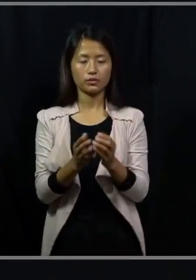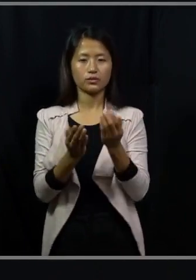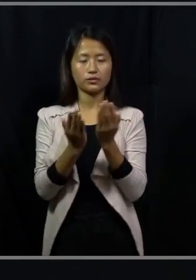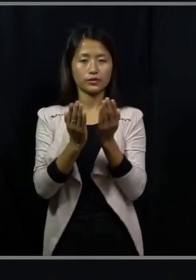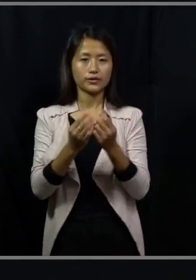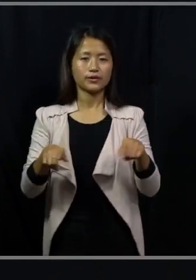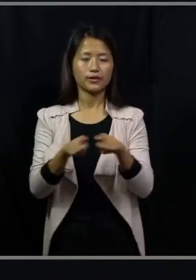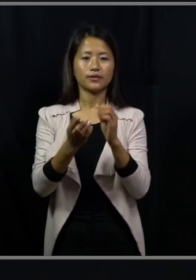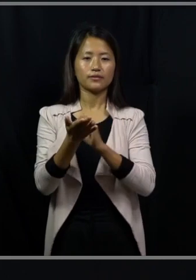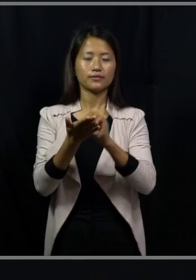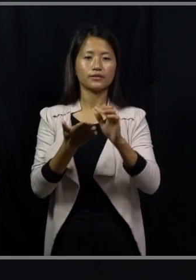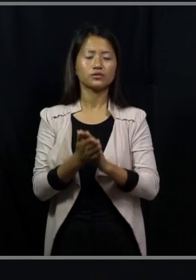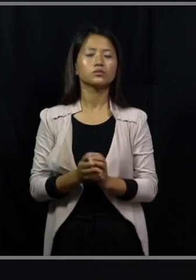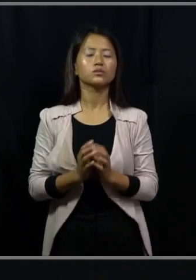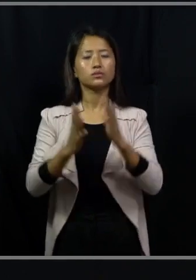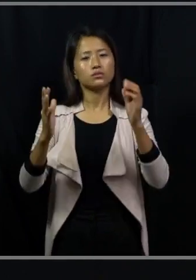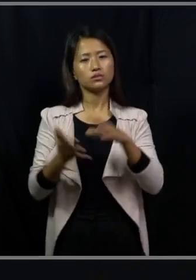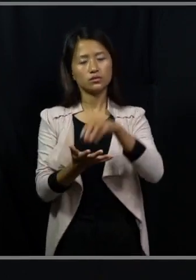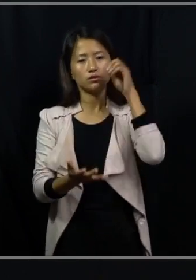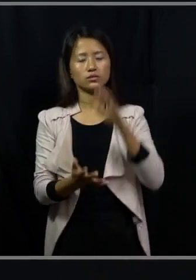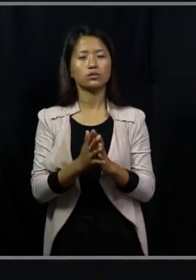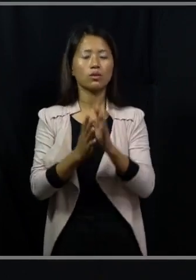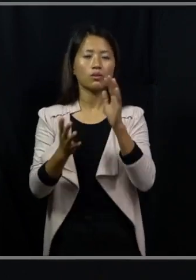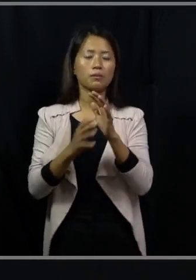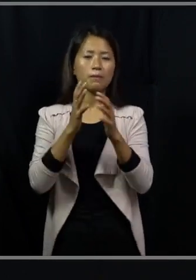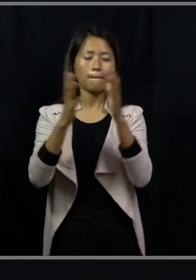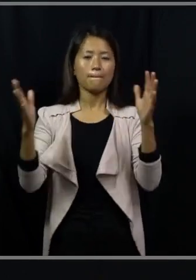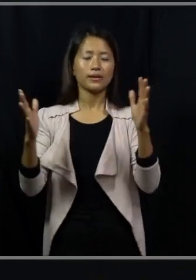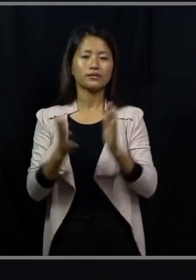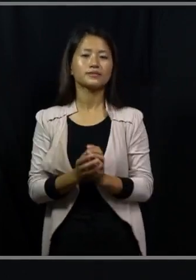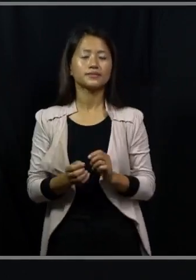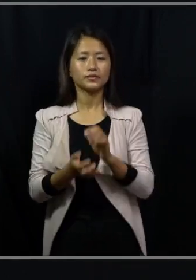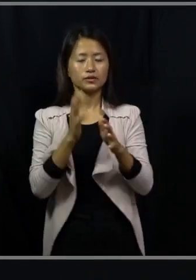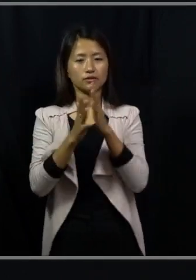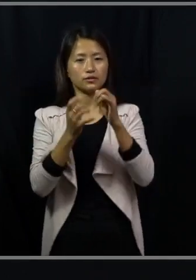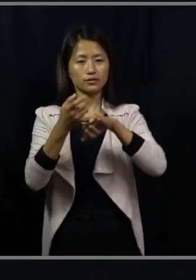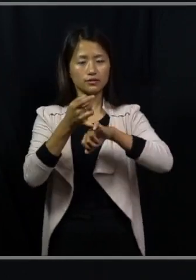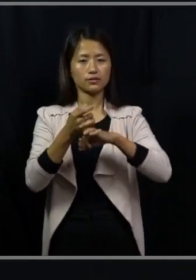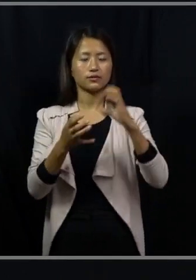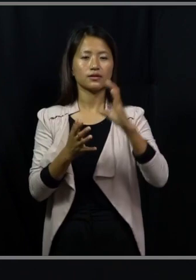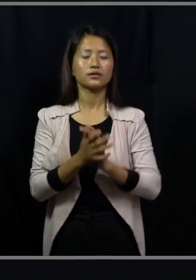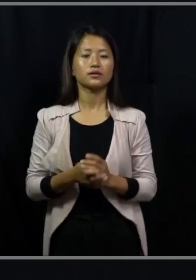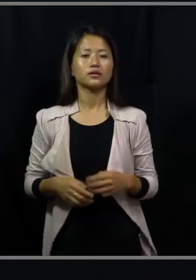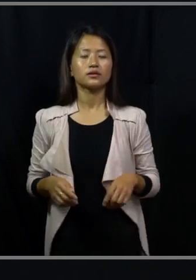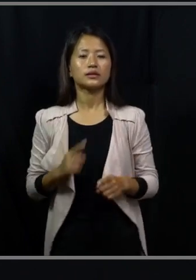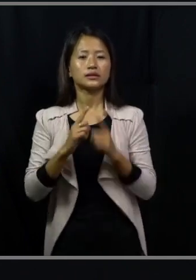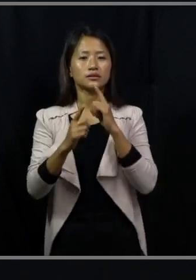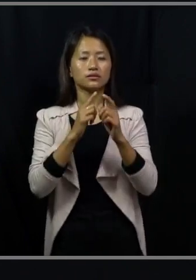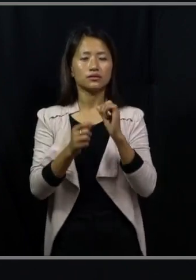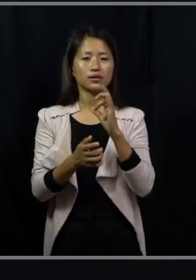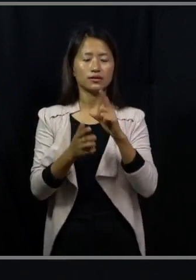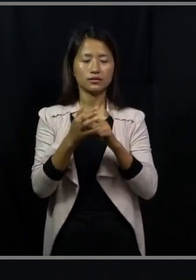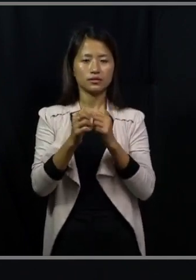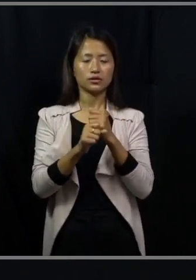Why? Because they have to learn so many signs, and the signs are very complex. Now we will discuss about the legacy of